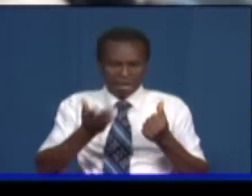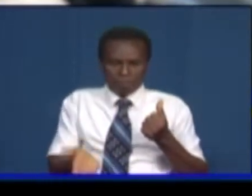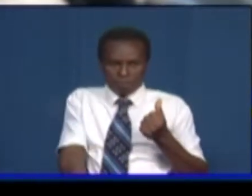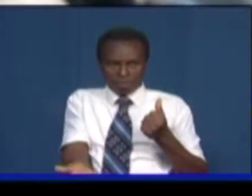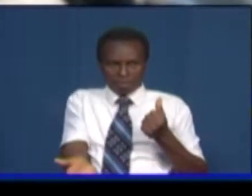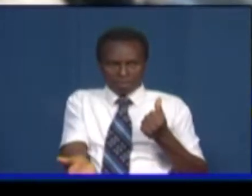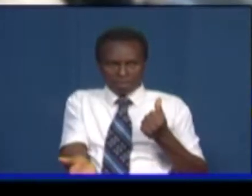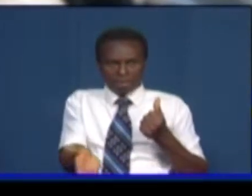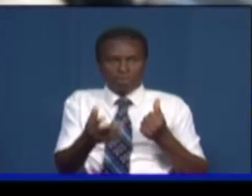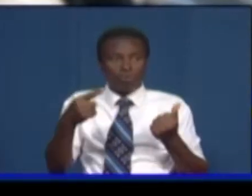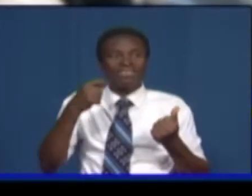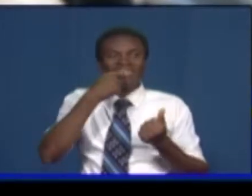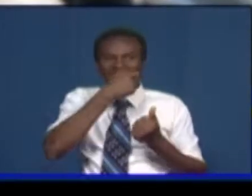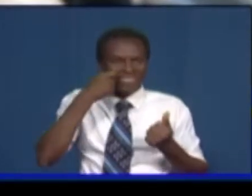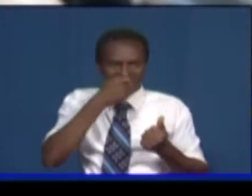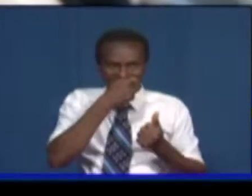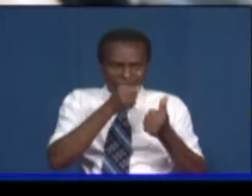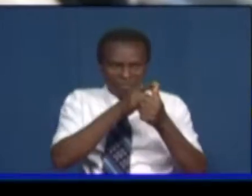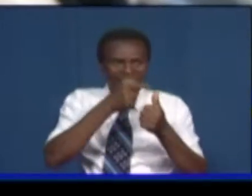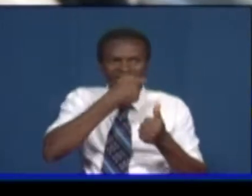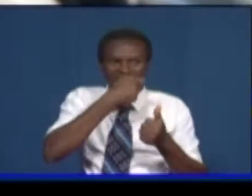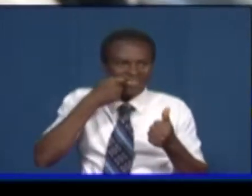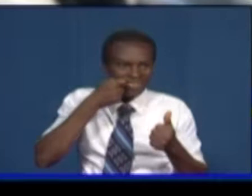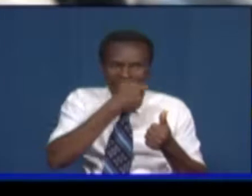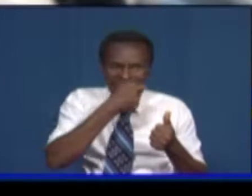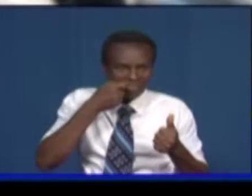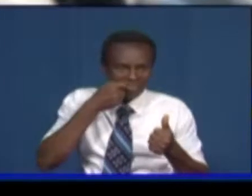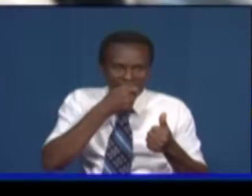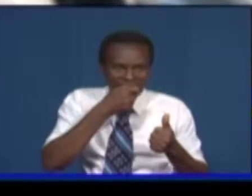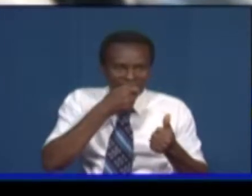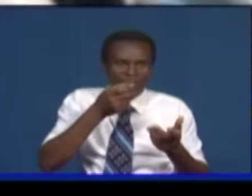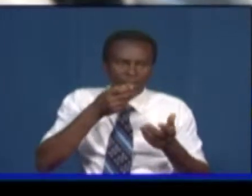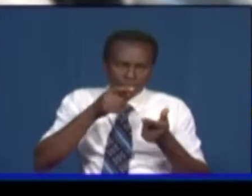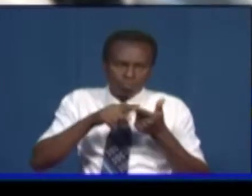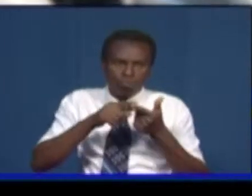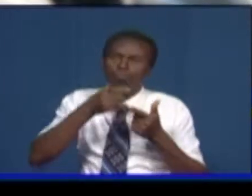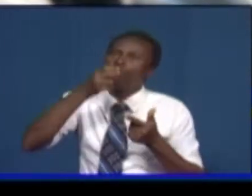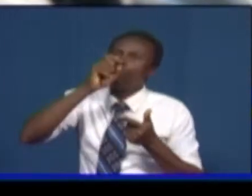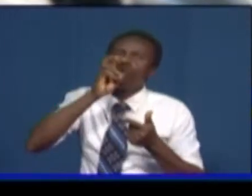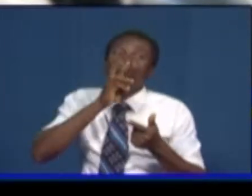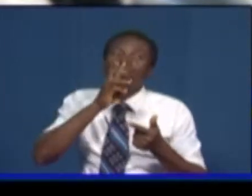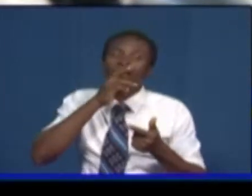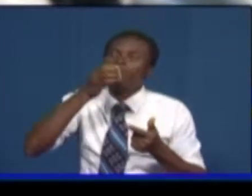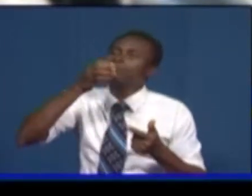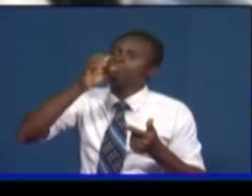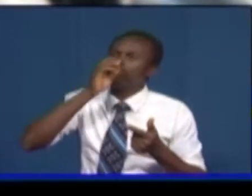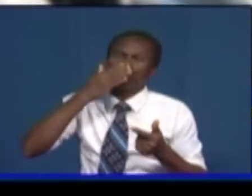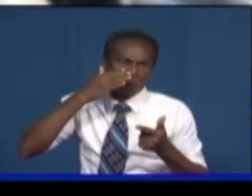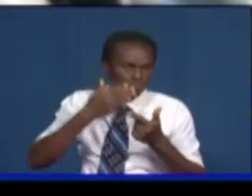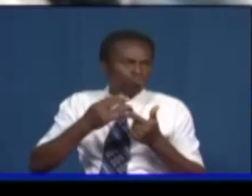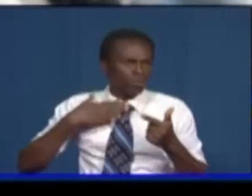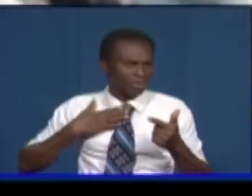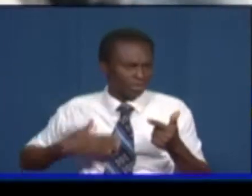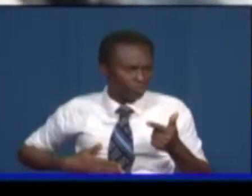you make sure you brush your teeth, and you make sure you drink enough water in the morning. That's one of the things that